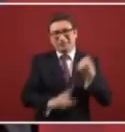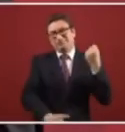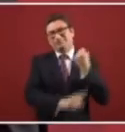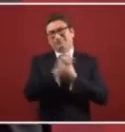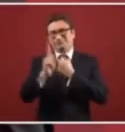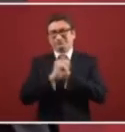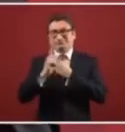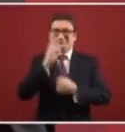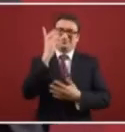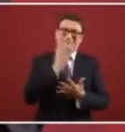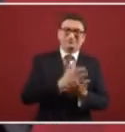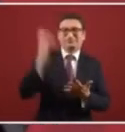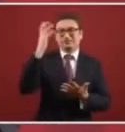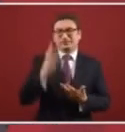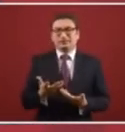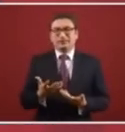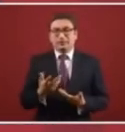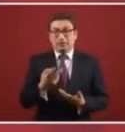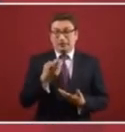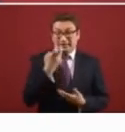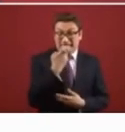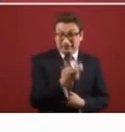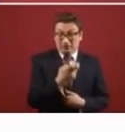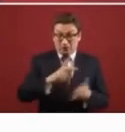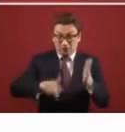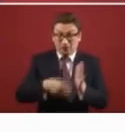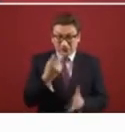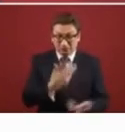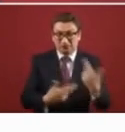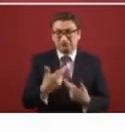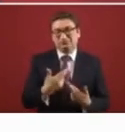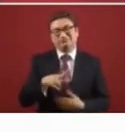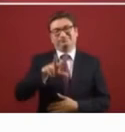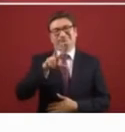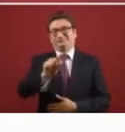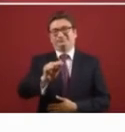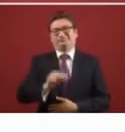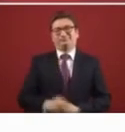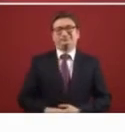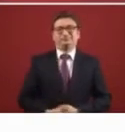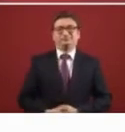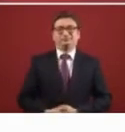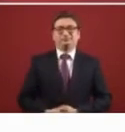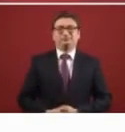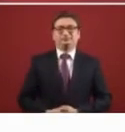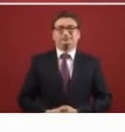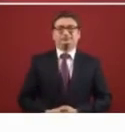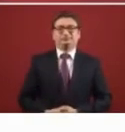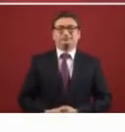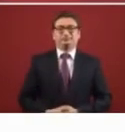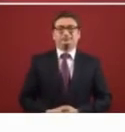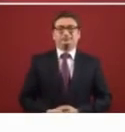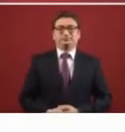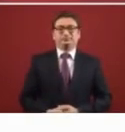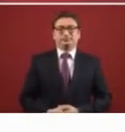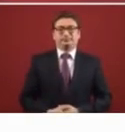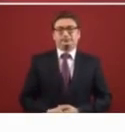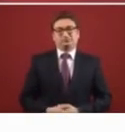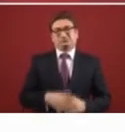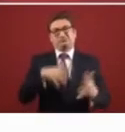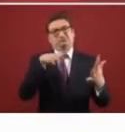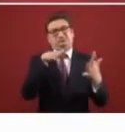it aggravated it. No. So he said, return to that? No. La guerra,